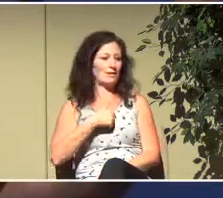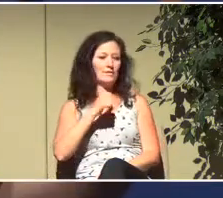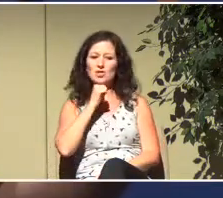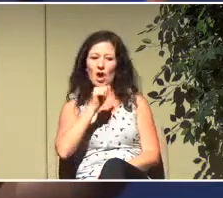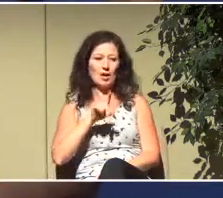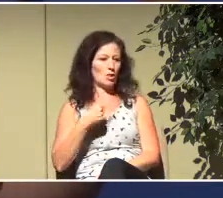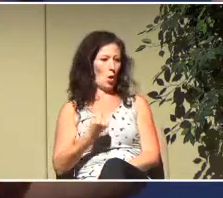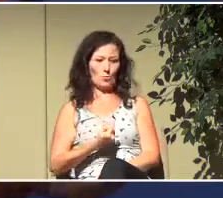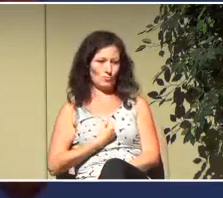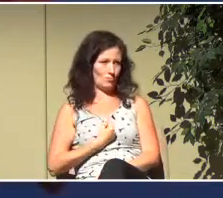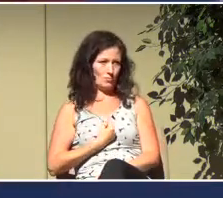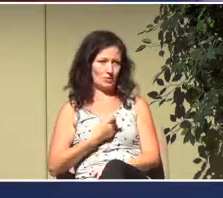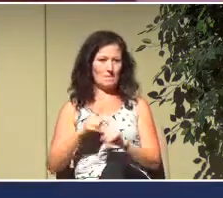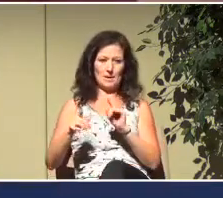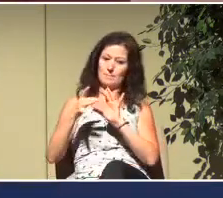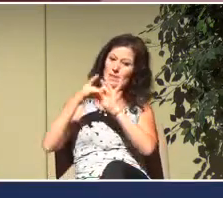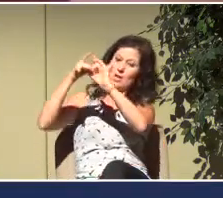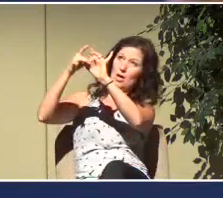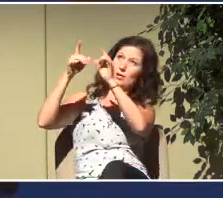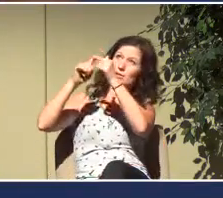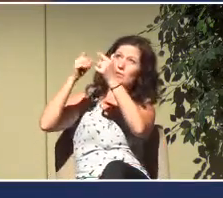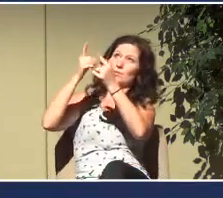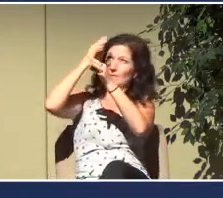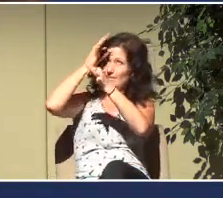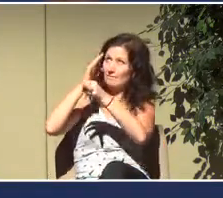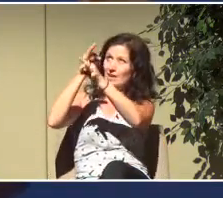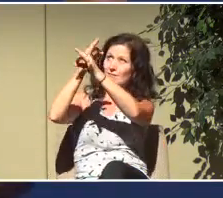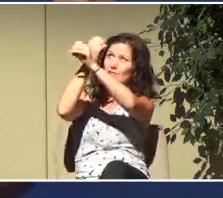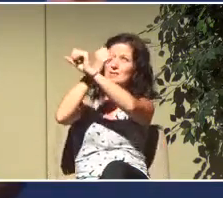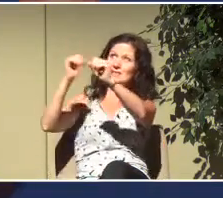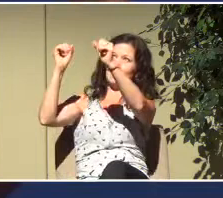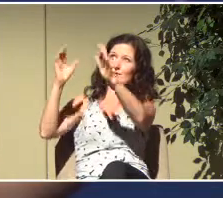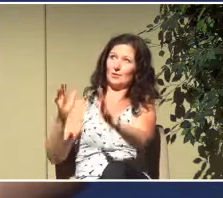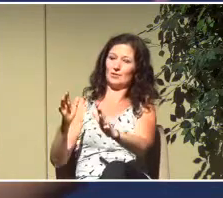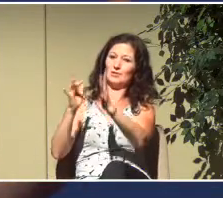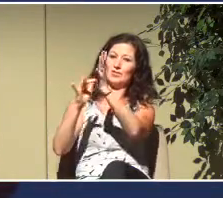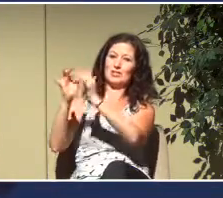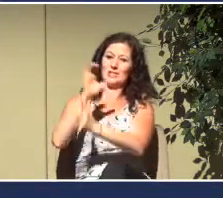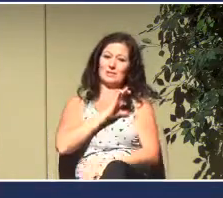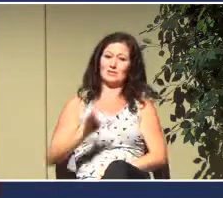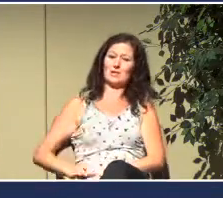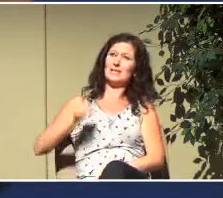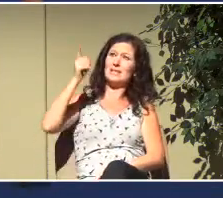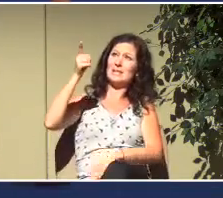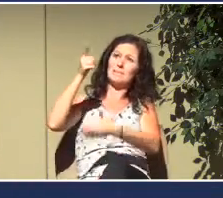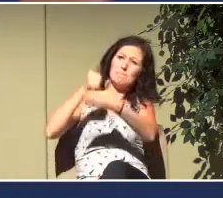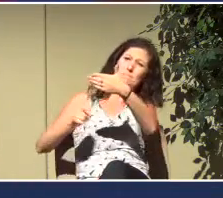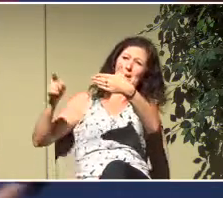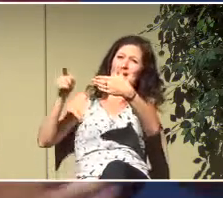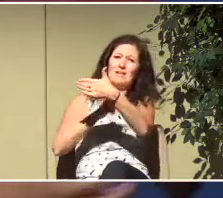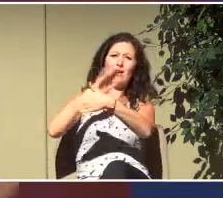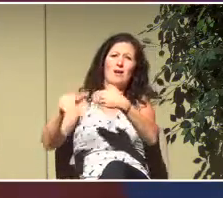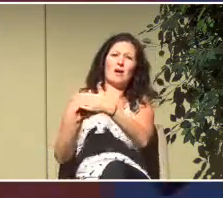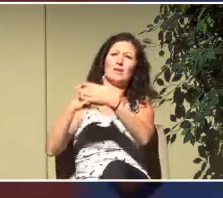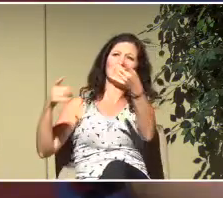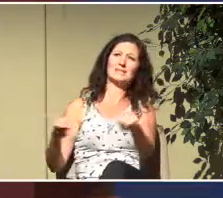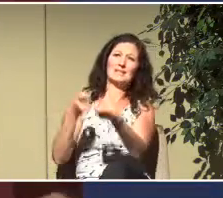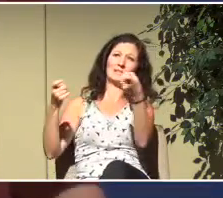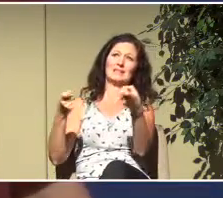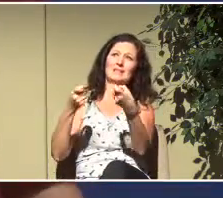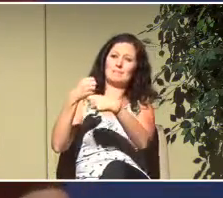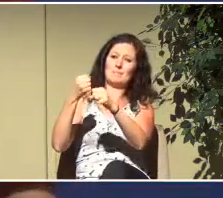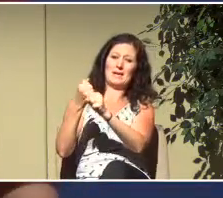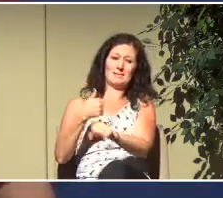in life and in death, to my faithful Savior, Jesus Christ. He has fully paid for all my sins with his precious blood and has set me free from the tyranny of the